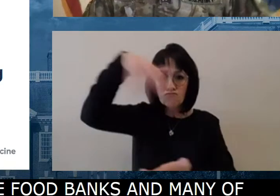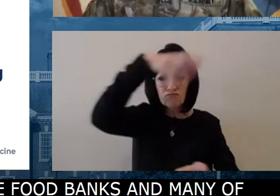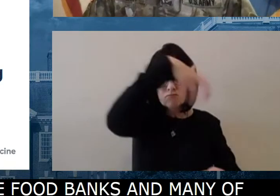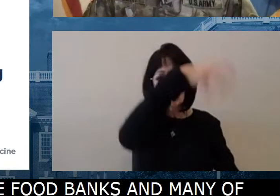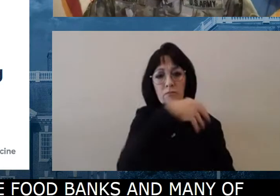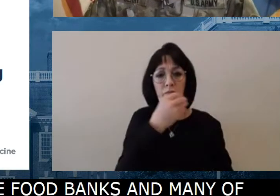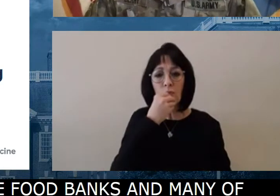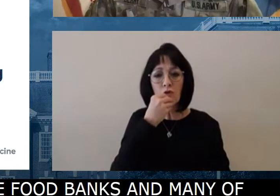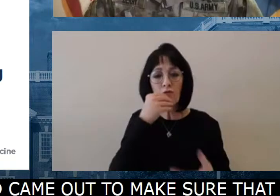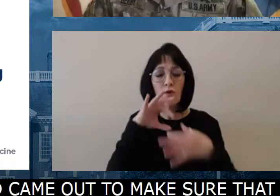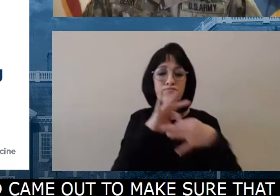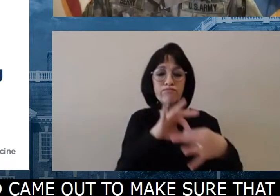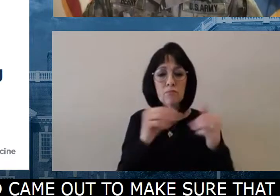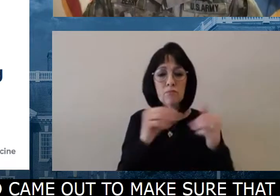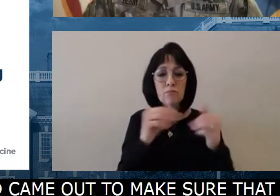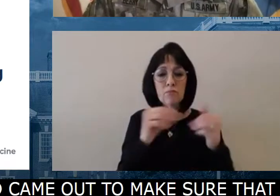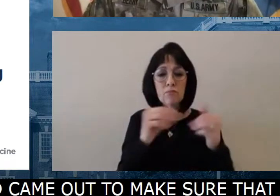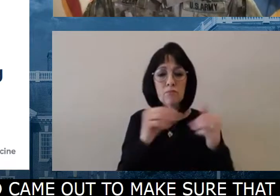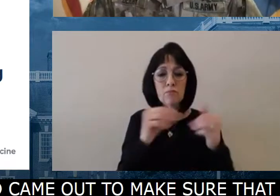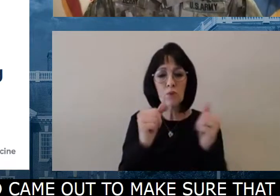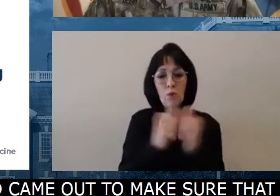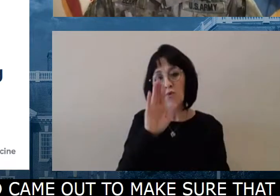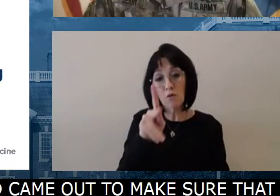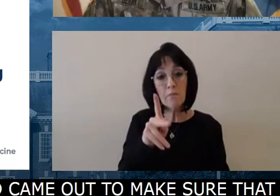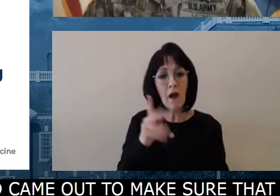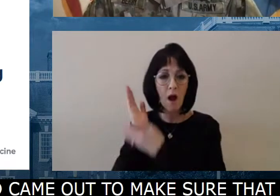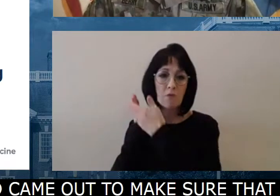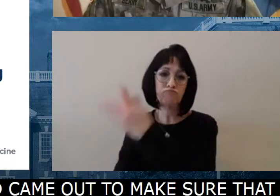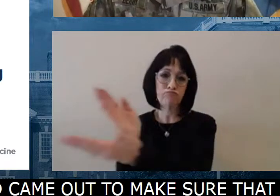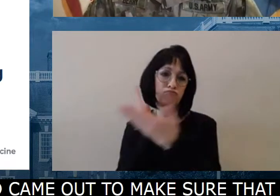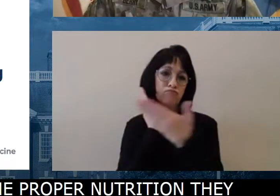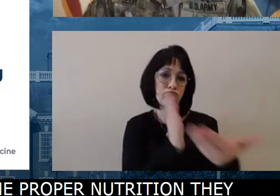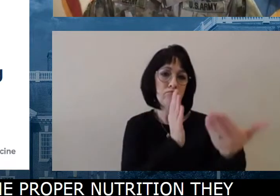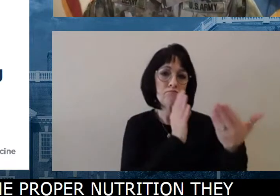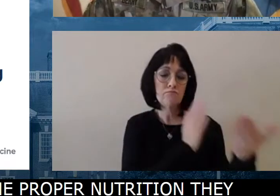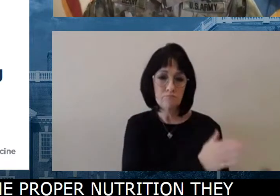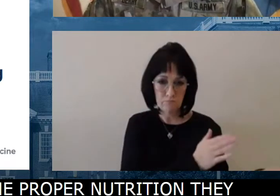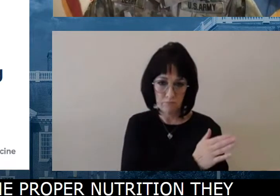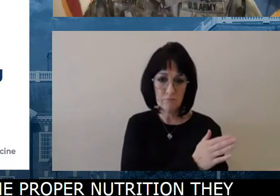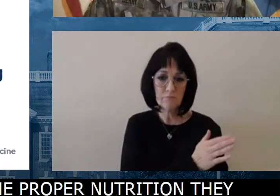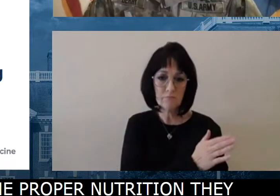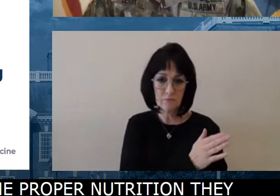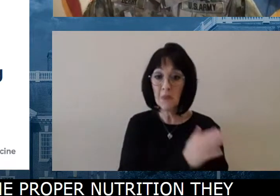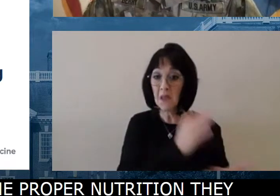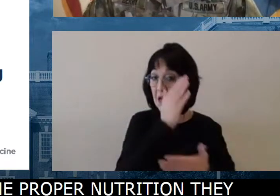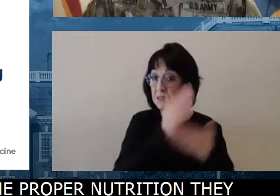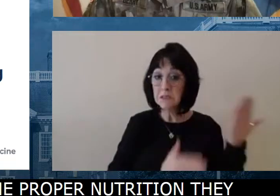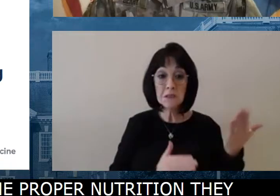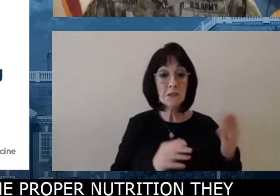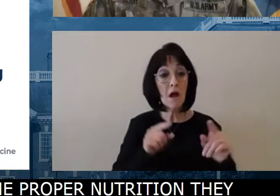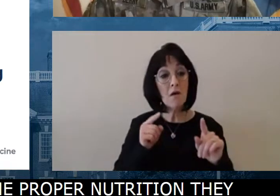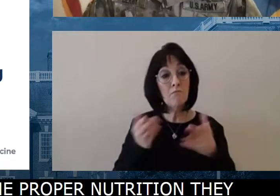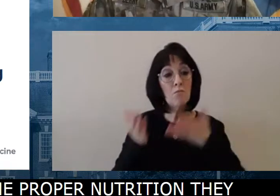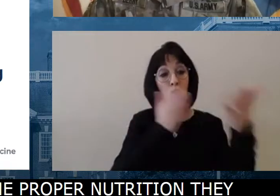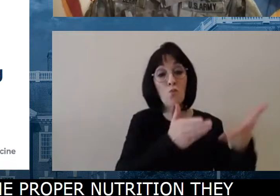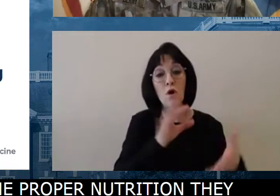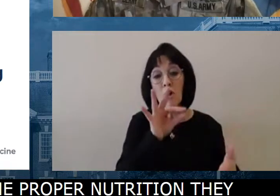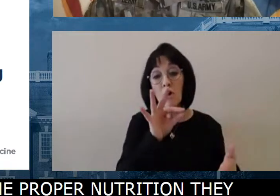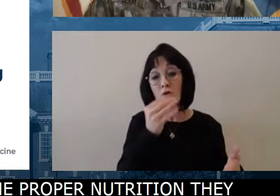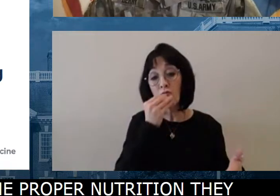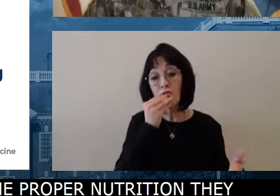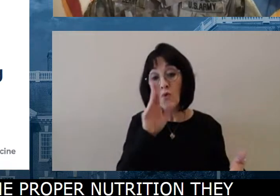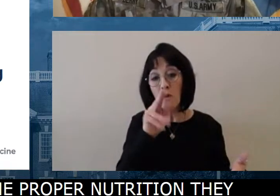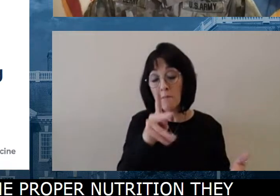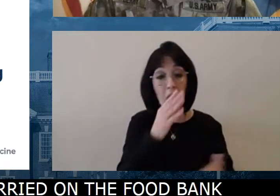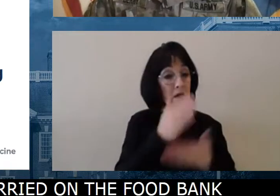slide, it carried over from the food bank distribution sites to door-to-door deliveries for seniors and for our students